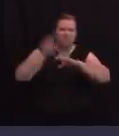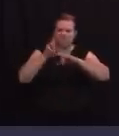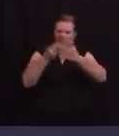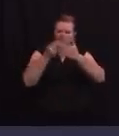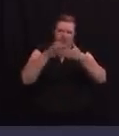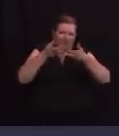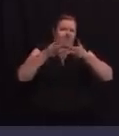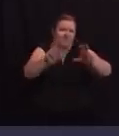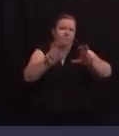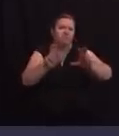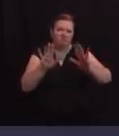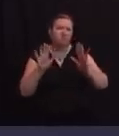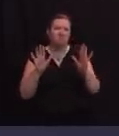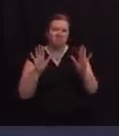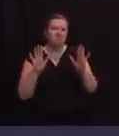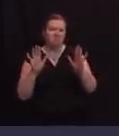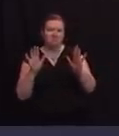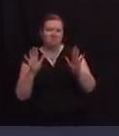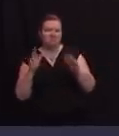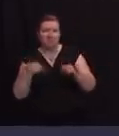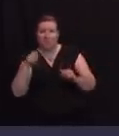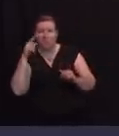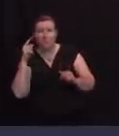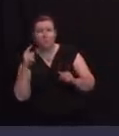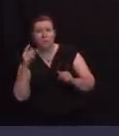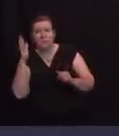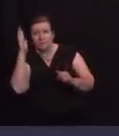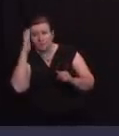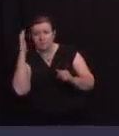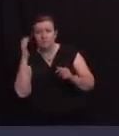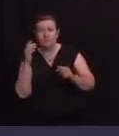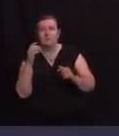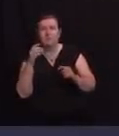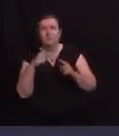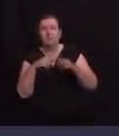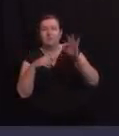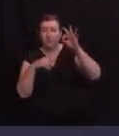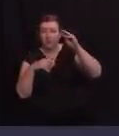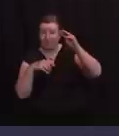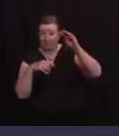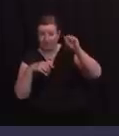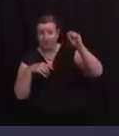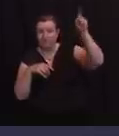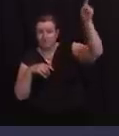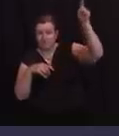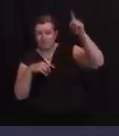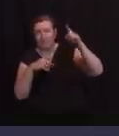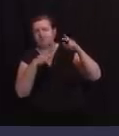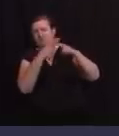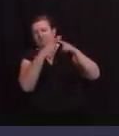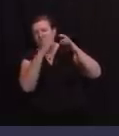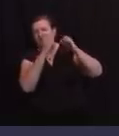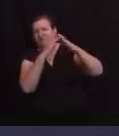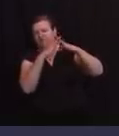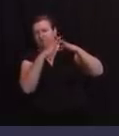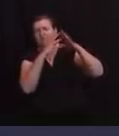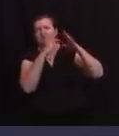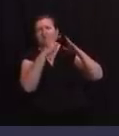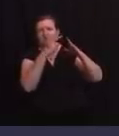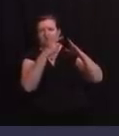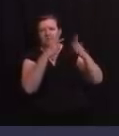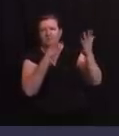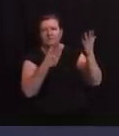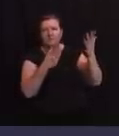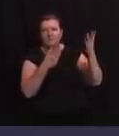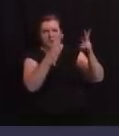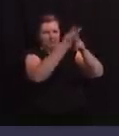hope to God, Pat, we never use them again, but those beds from the field medical station, Judy, are still in storage, et cetera. So